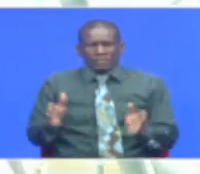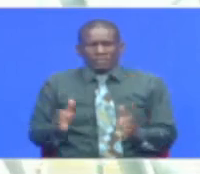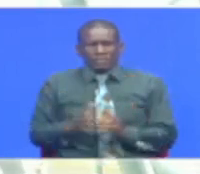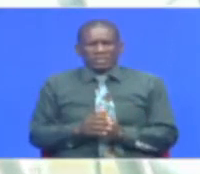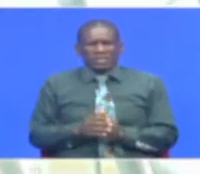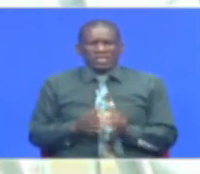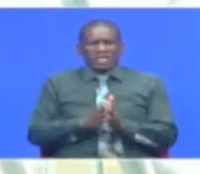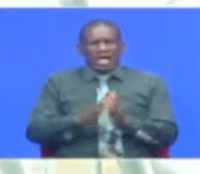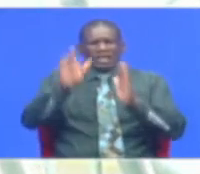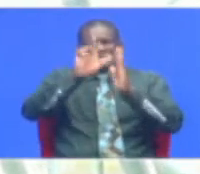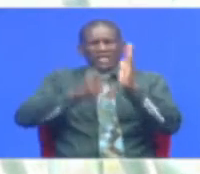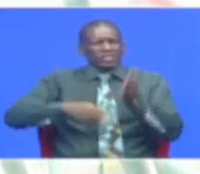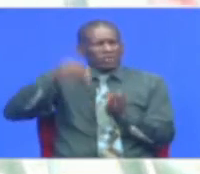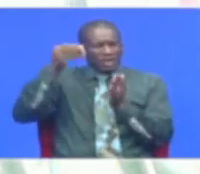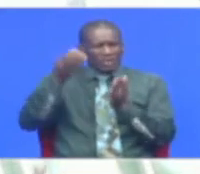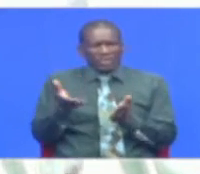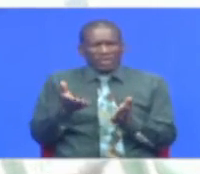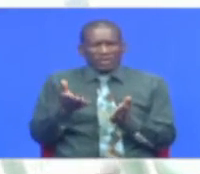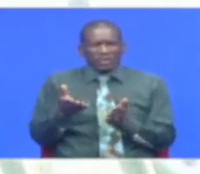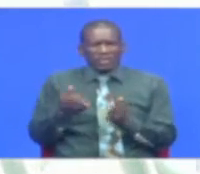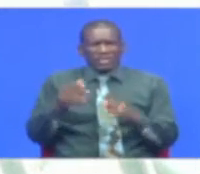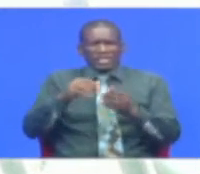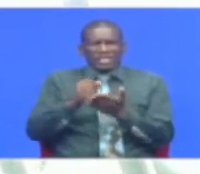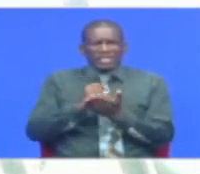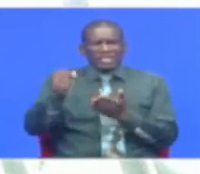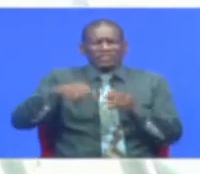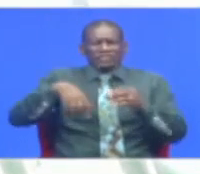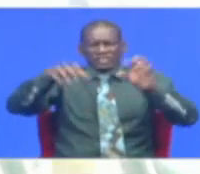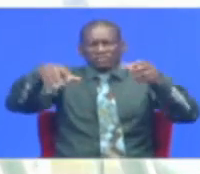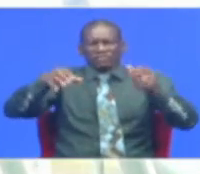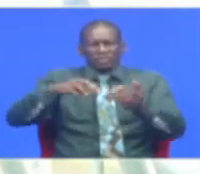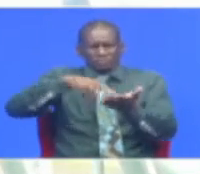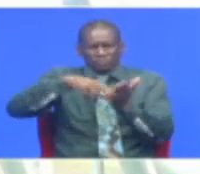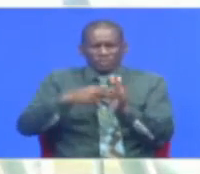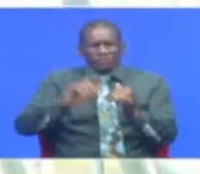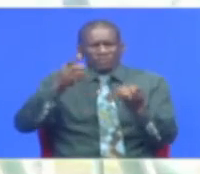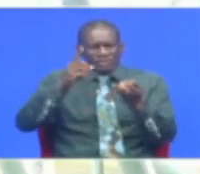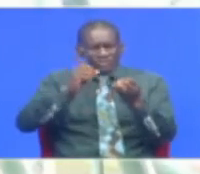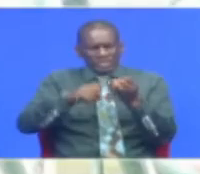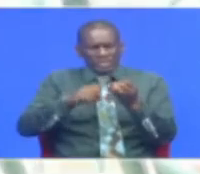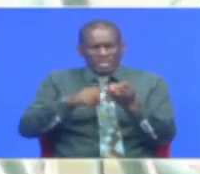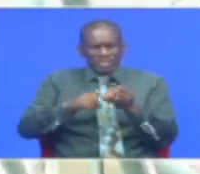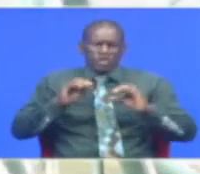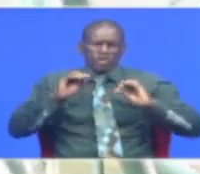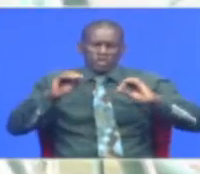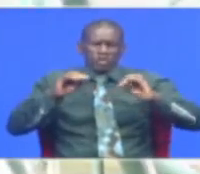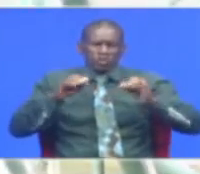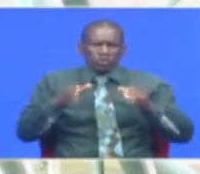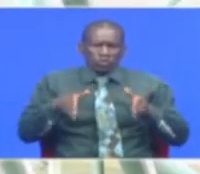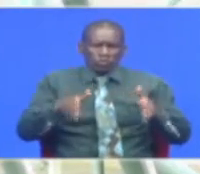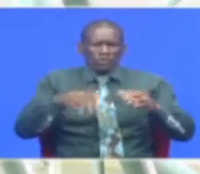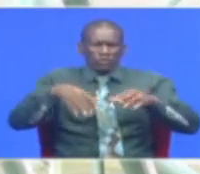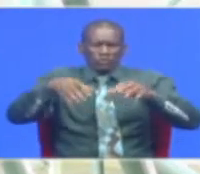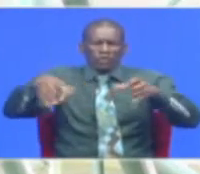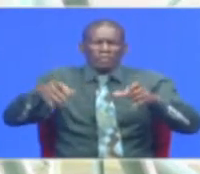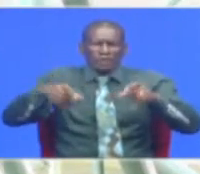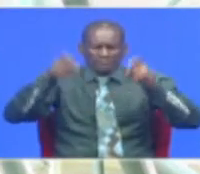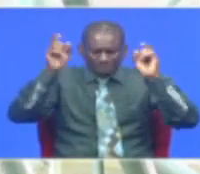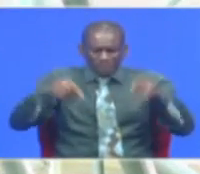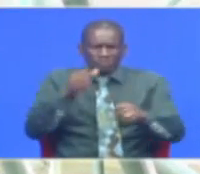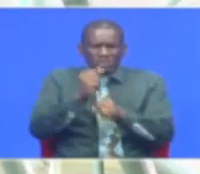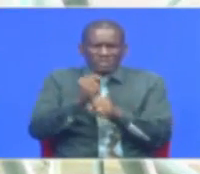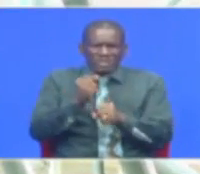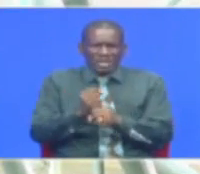The lessons learned under the reference farm project, one is farming must be